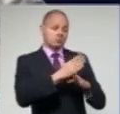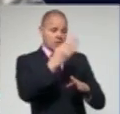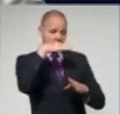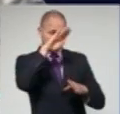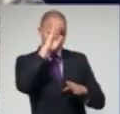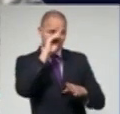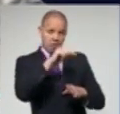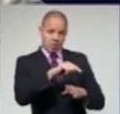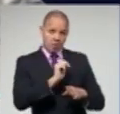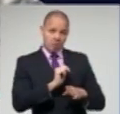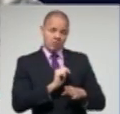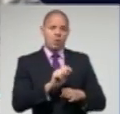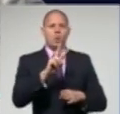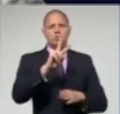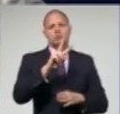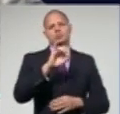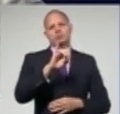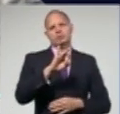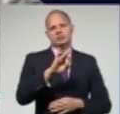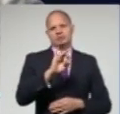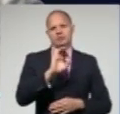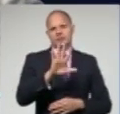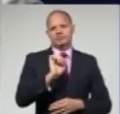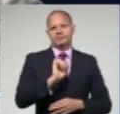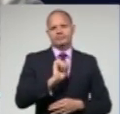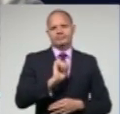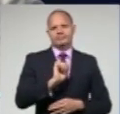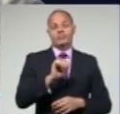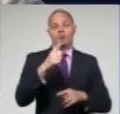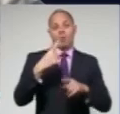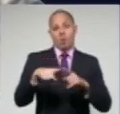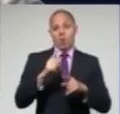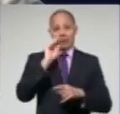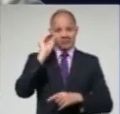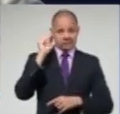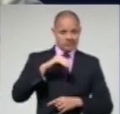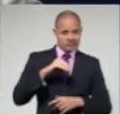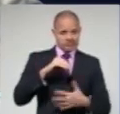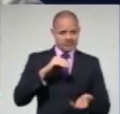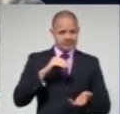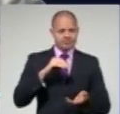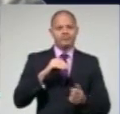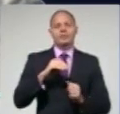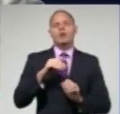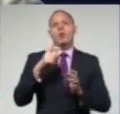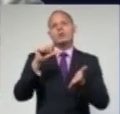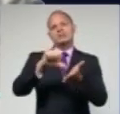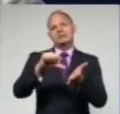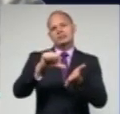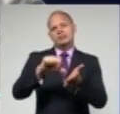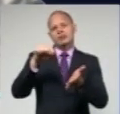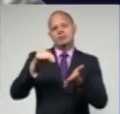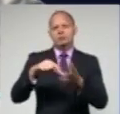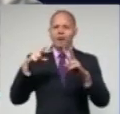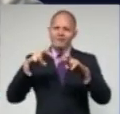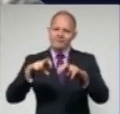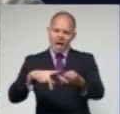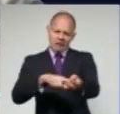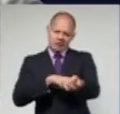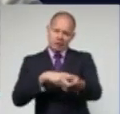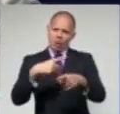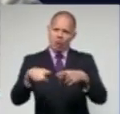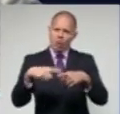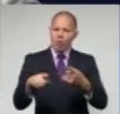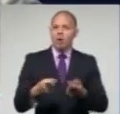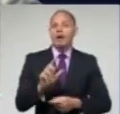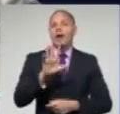316 in Fructuoso Rodriguez Hospital, 307 in ICA Laboratories, 272 in the